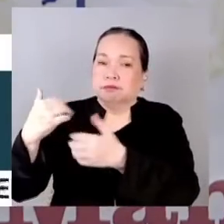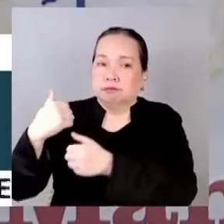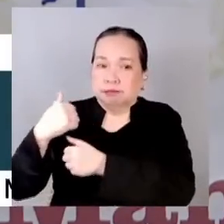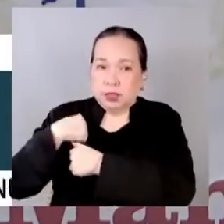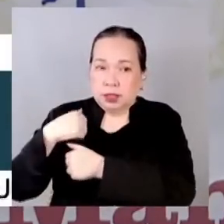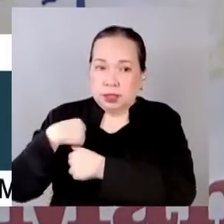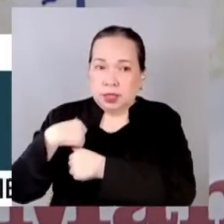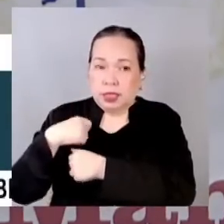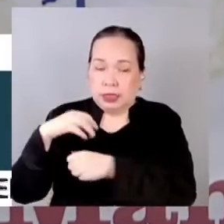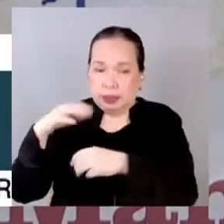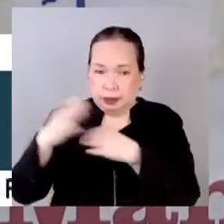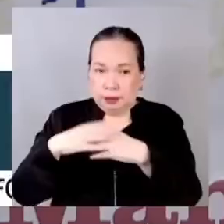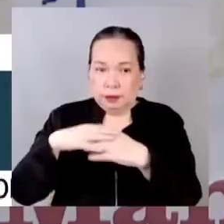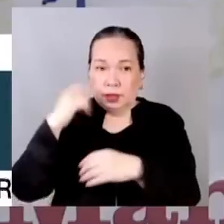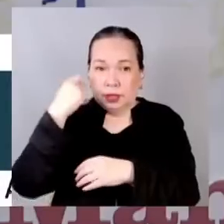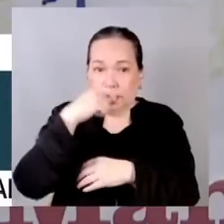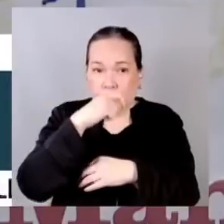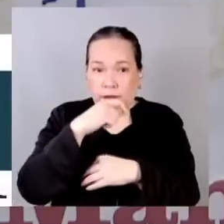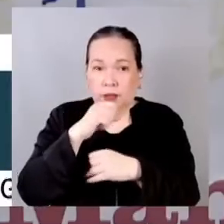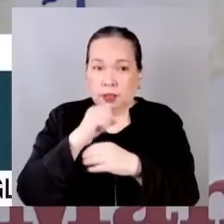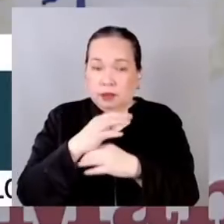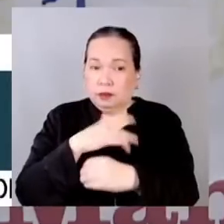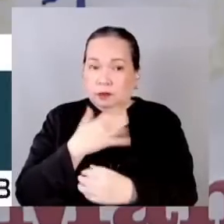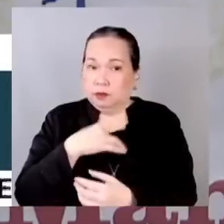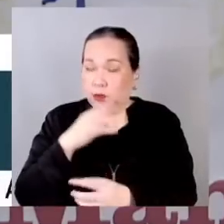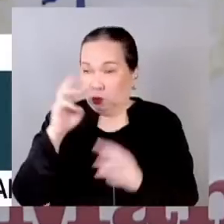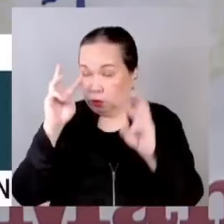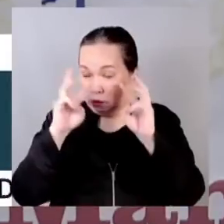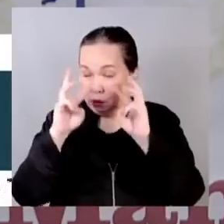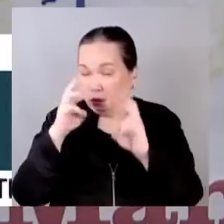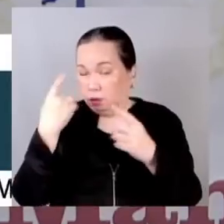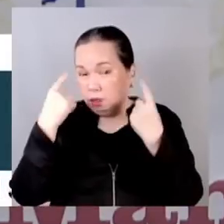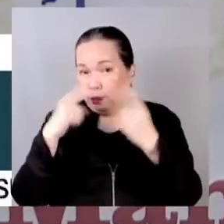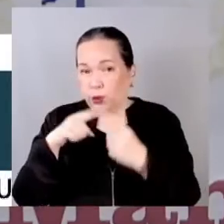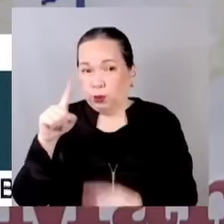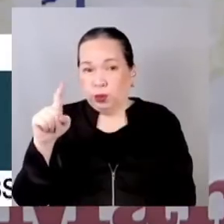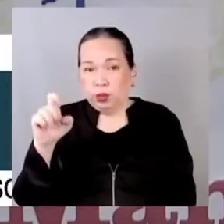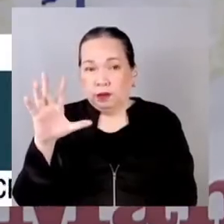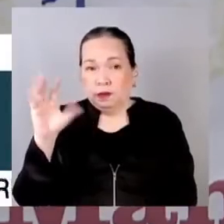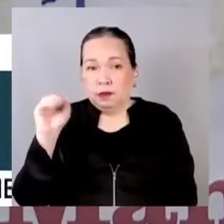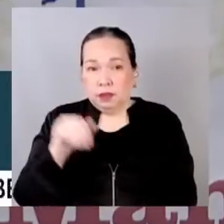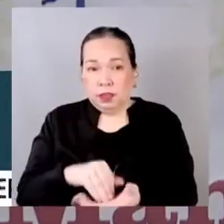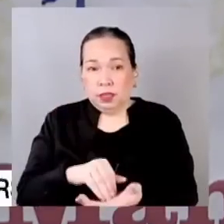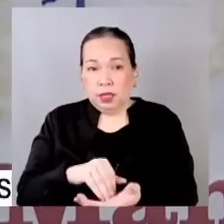about the 150,000.